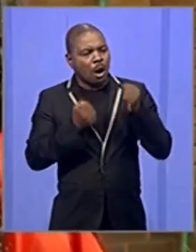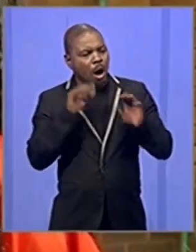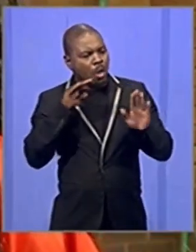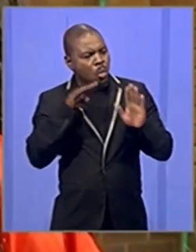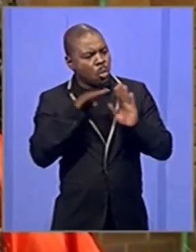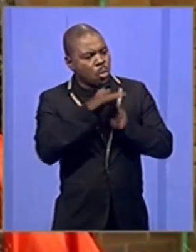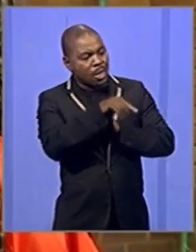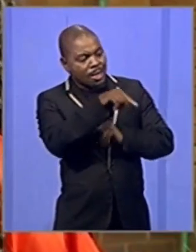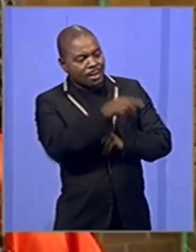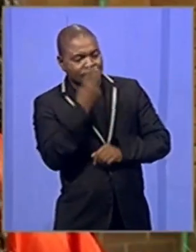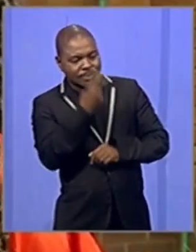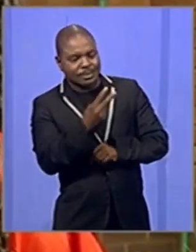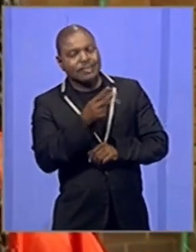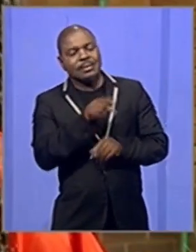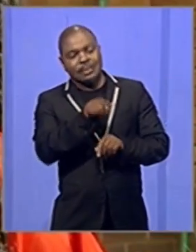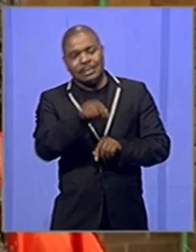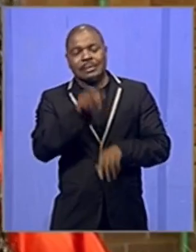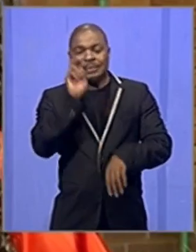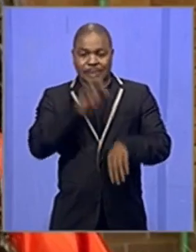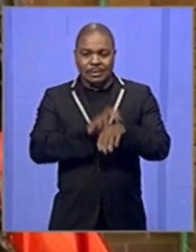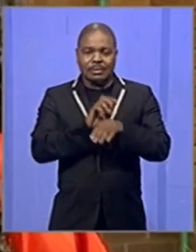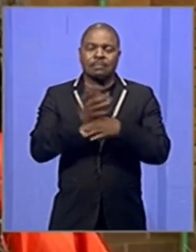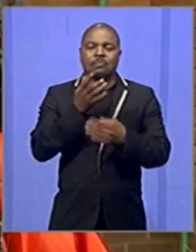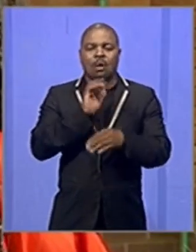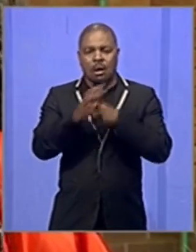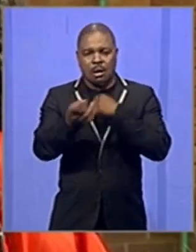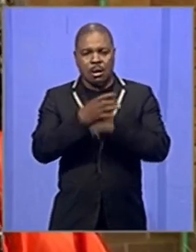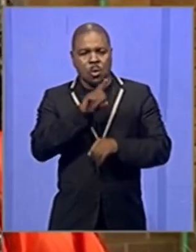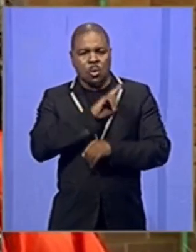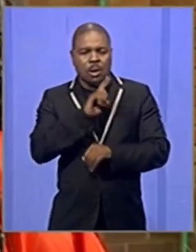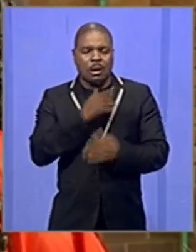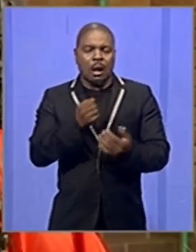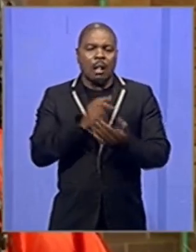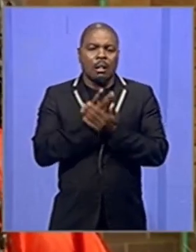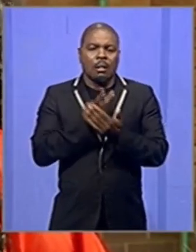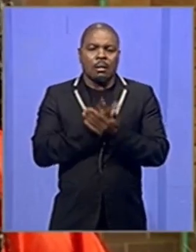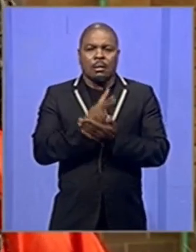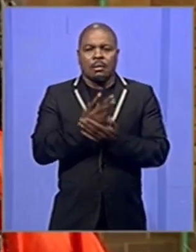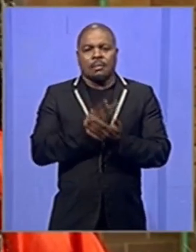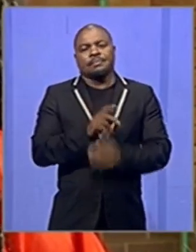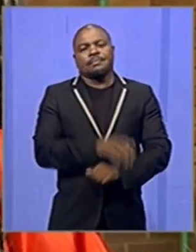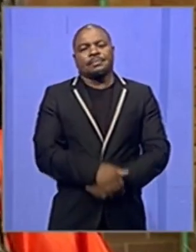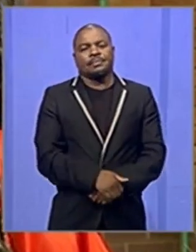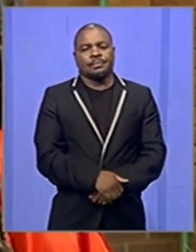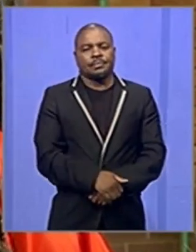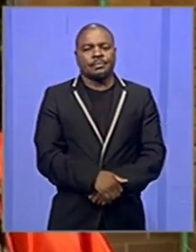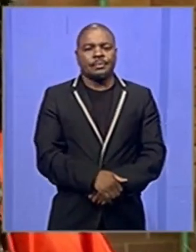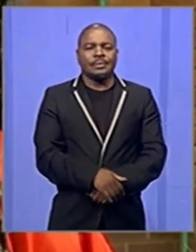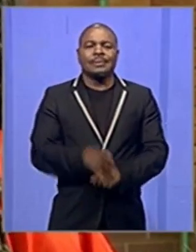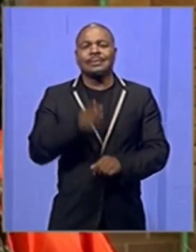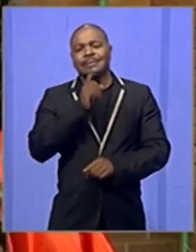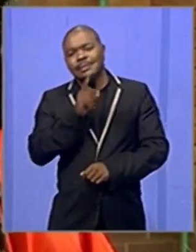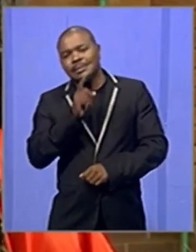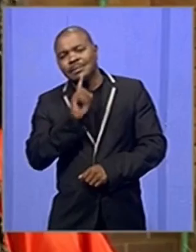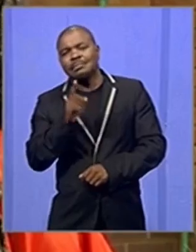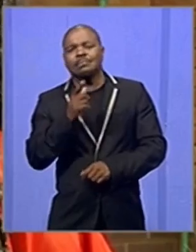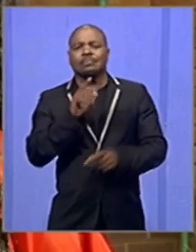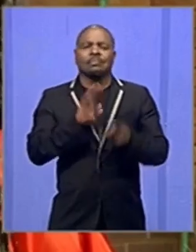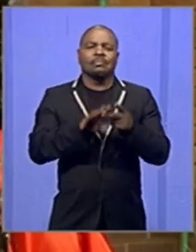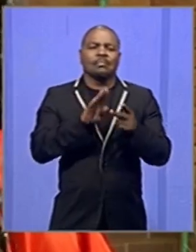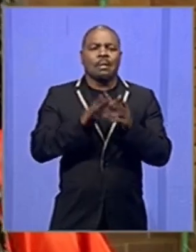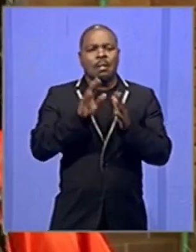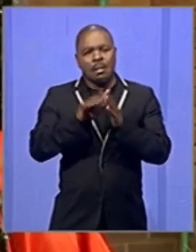So some are going to need counseling because I think they are traumatized right now. Yeah, even the teachers, even